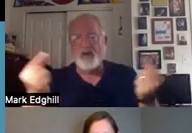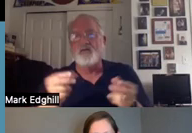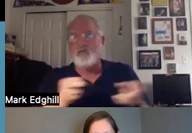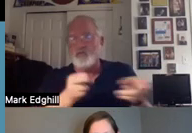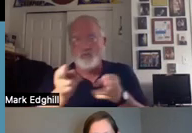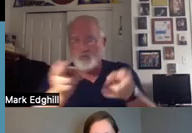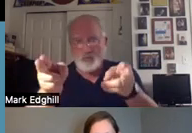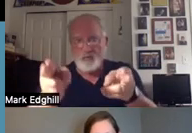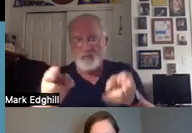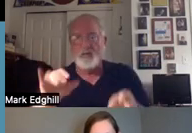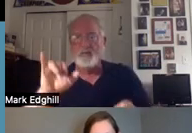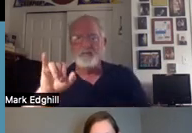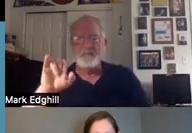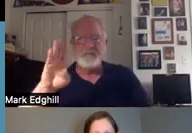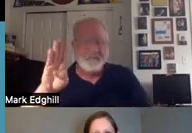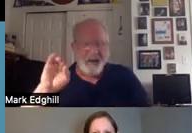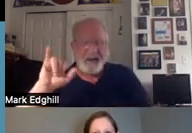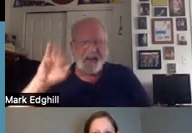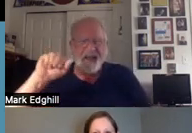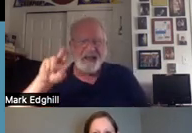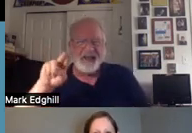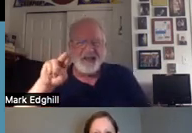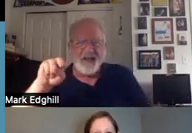It's called